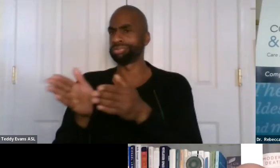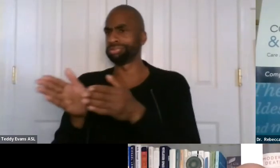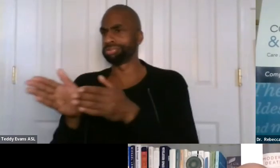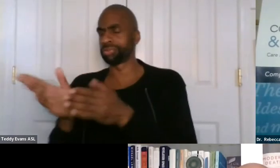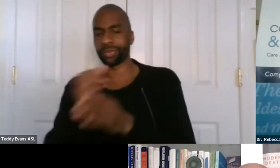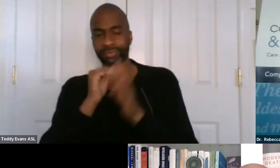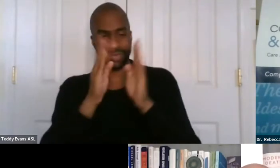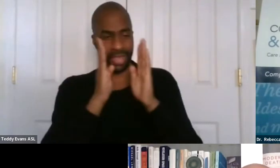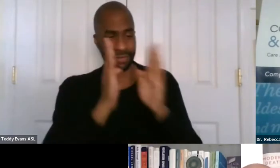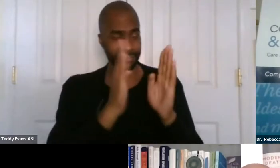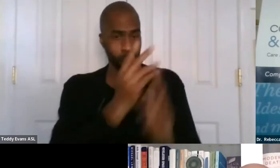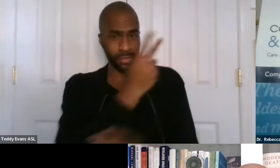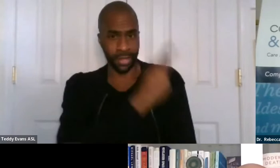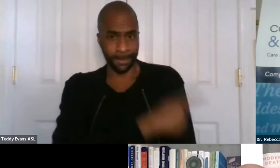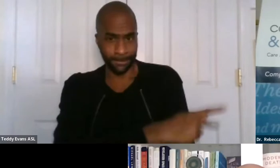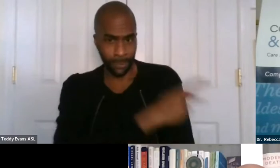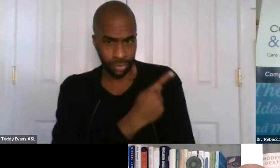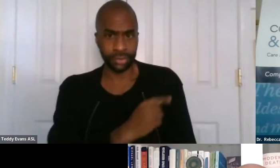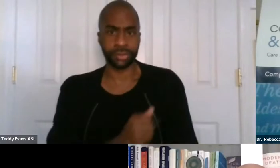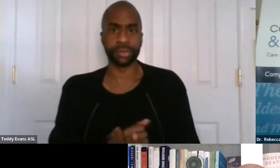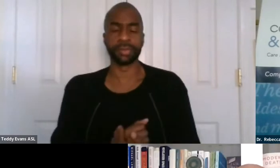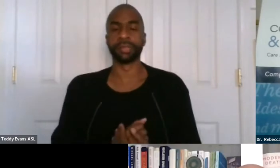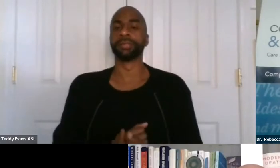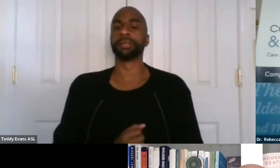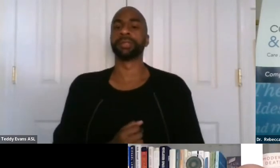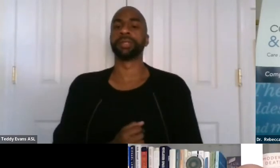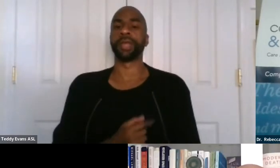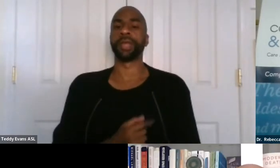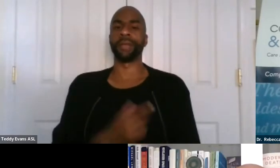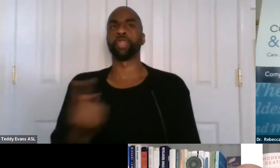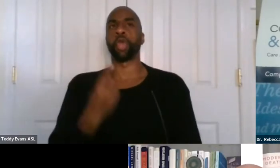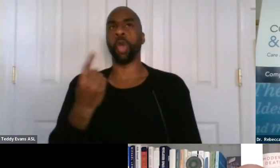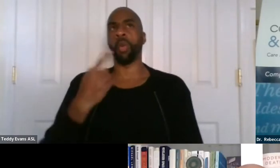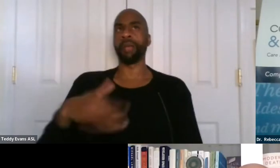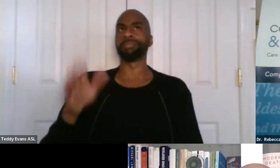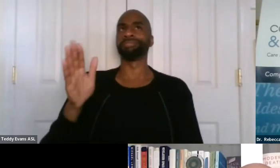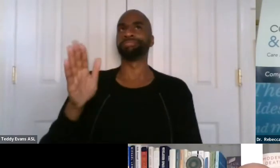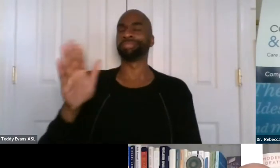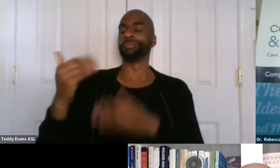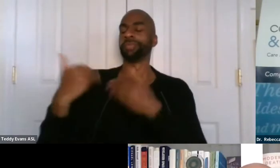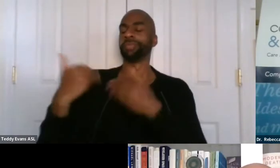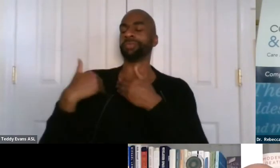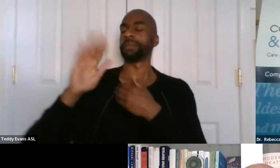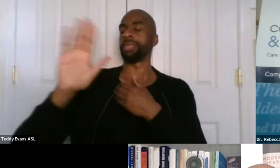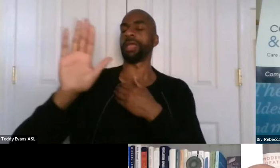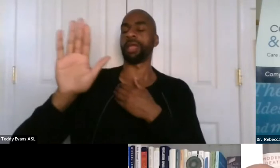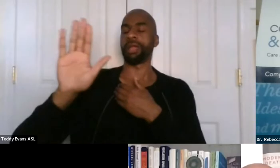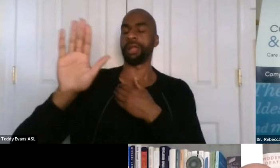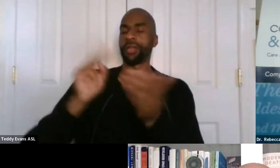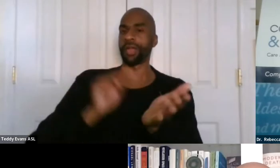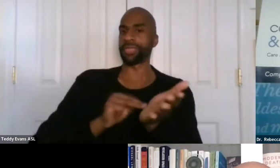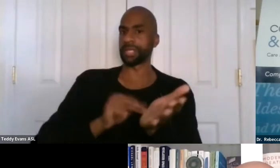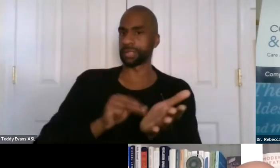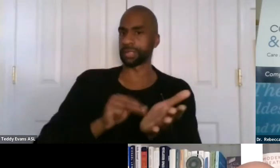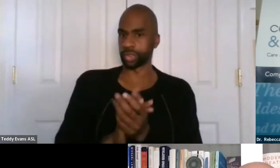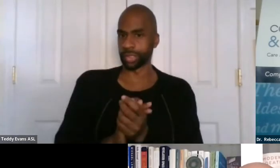to the whims and rituals of physicians and nurses and the medical establishment, and she helped to bring the patient back into the